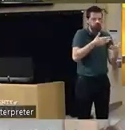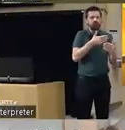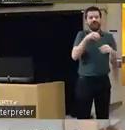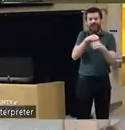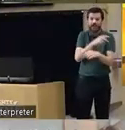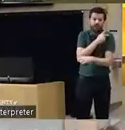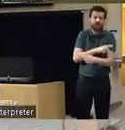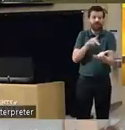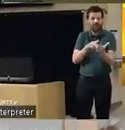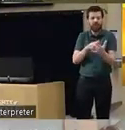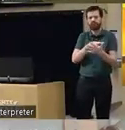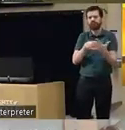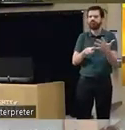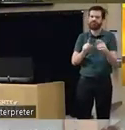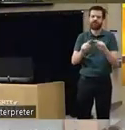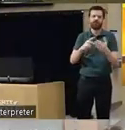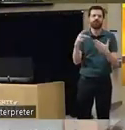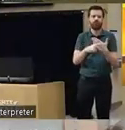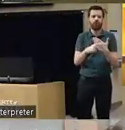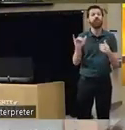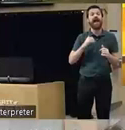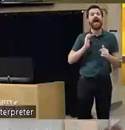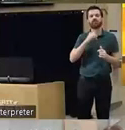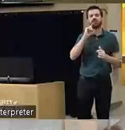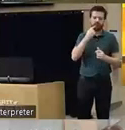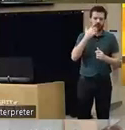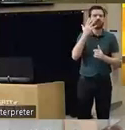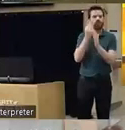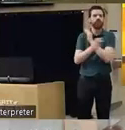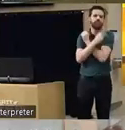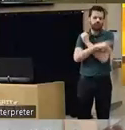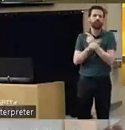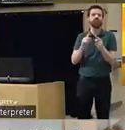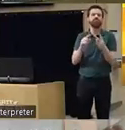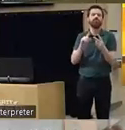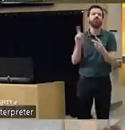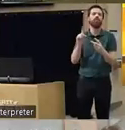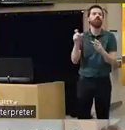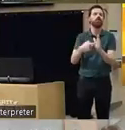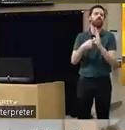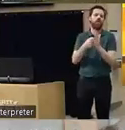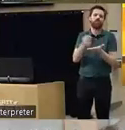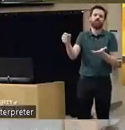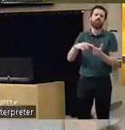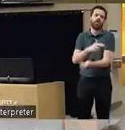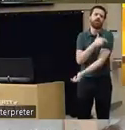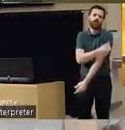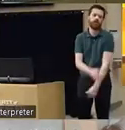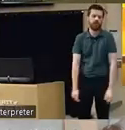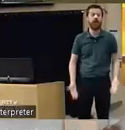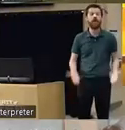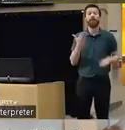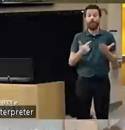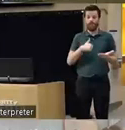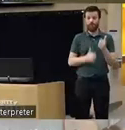psychiatry, among other programs like our intensive outpatient and partial hospitalization programs. So while we may be the most